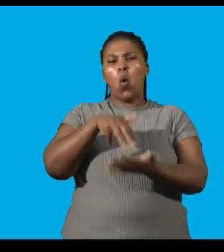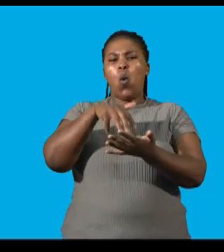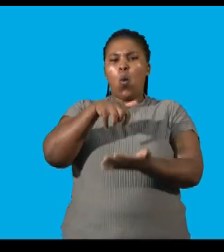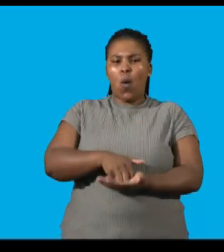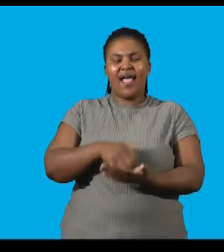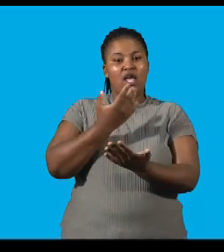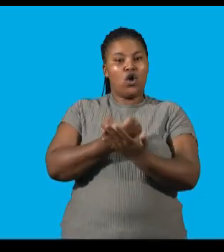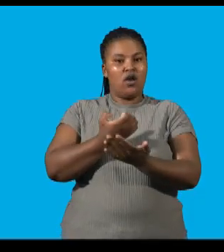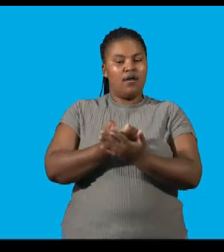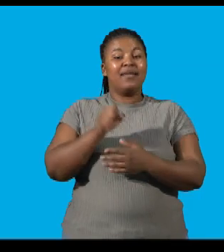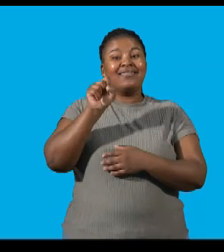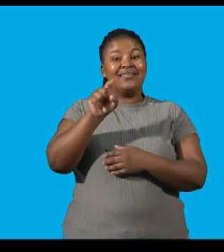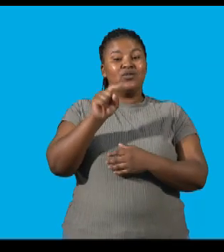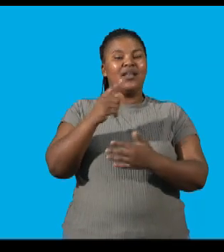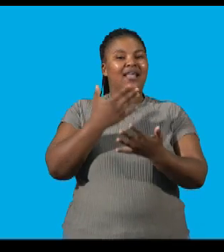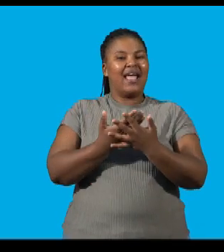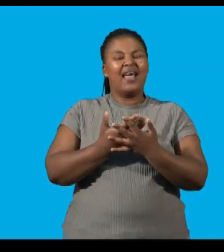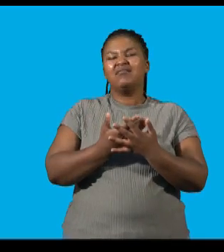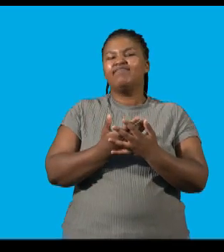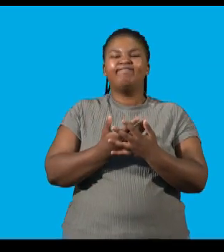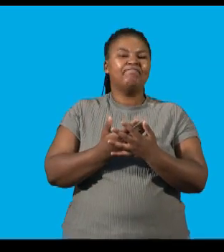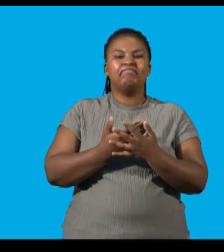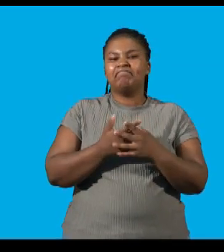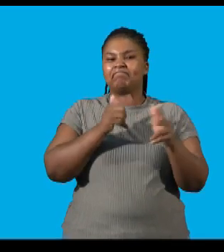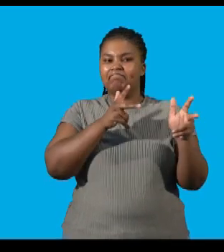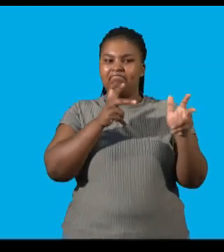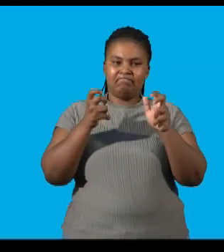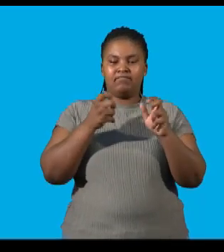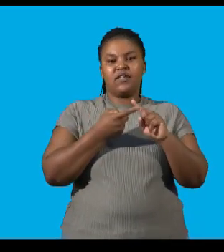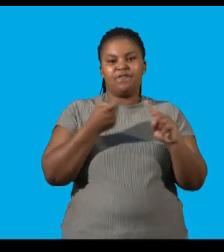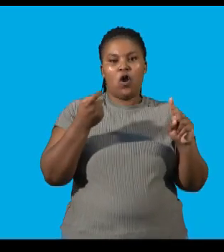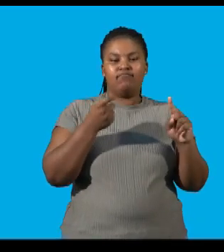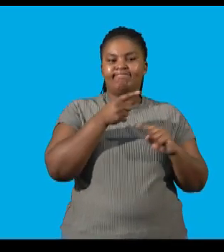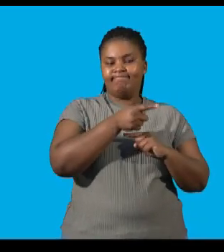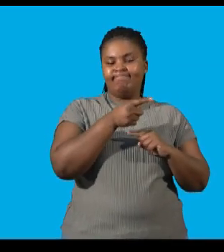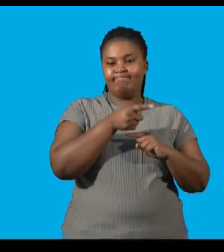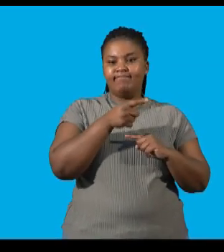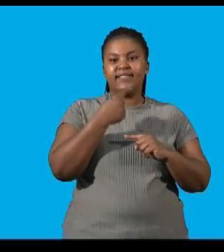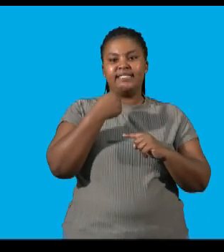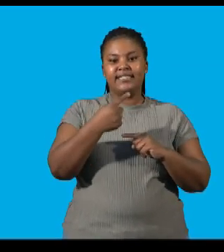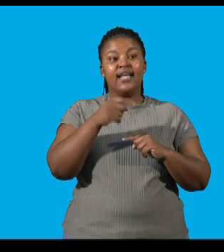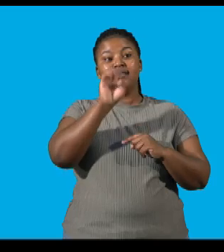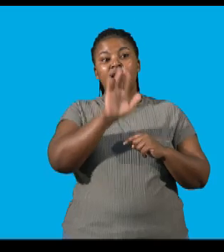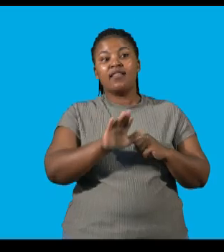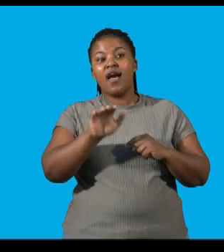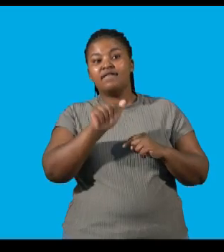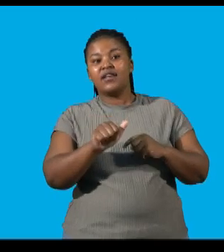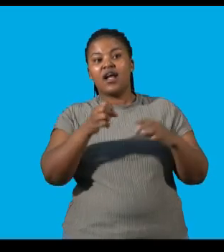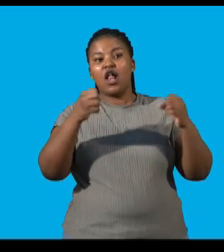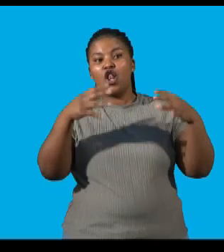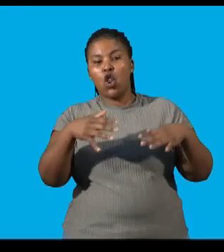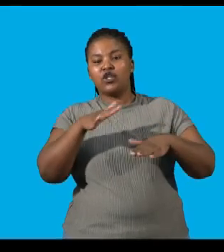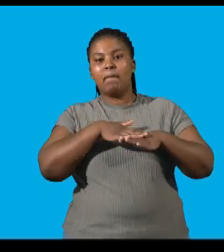or loses jobs. This one you can actually take it from the extract where it says with South